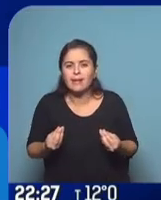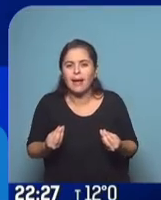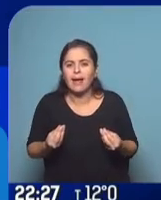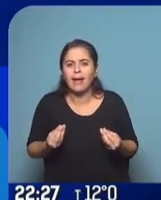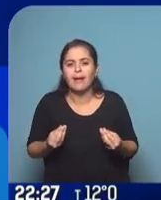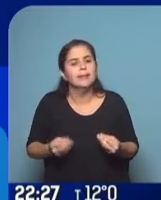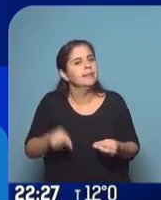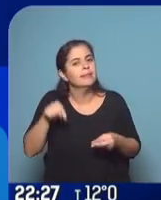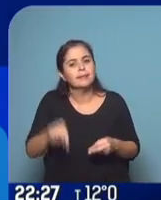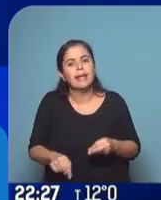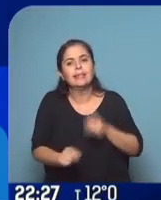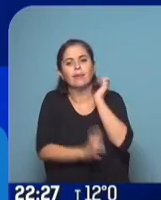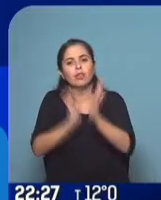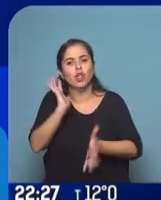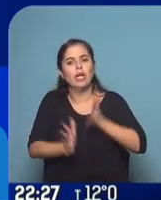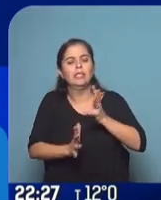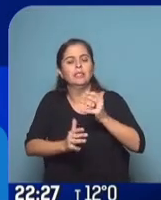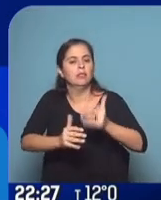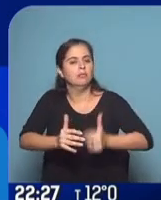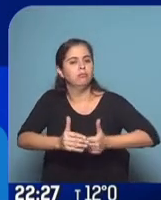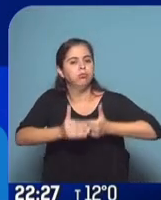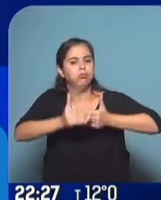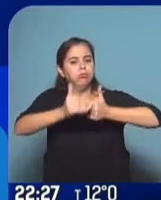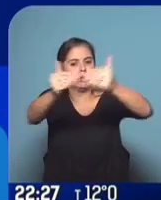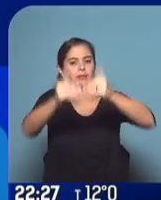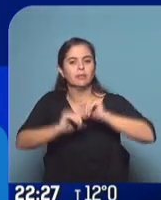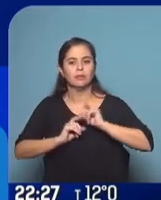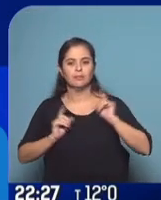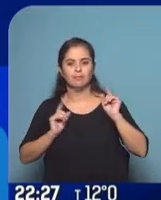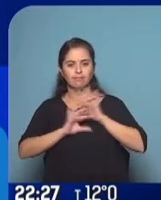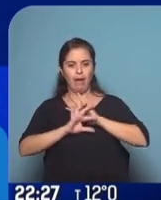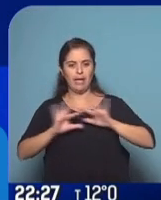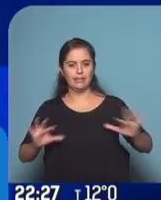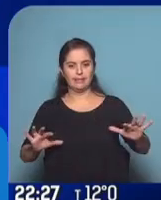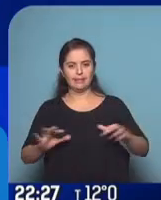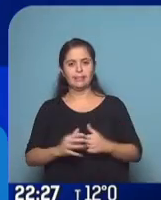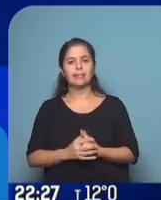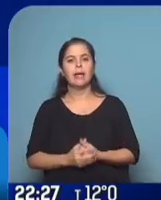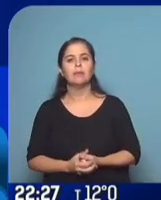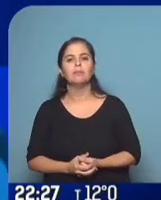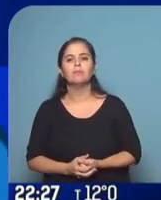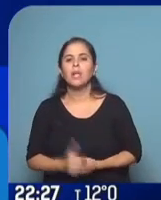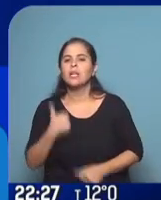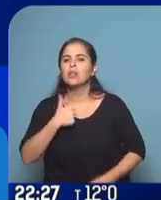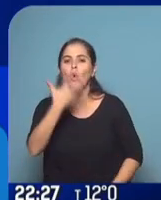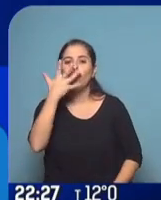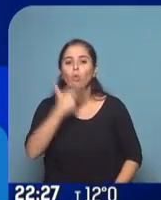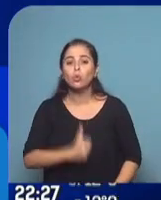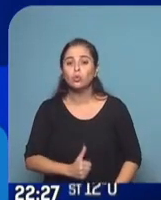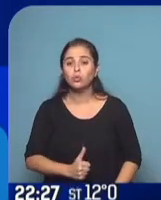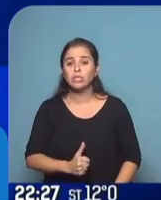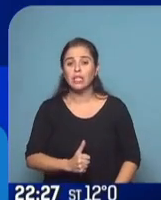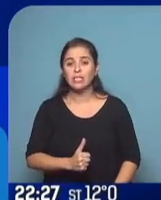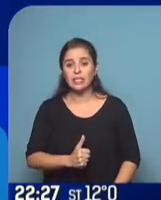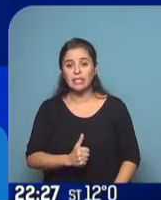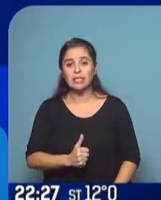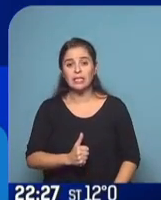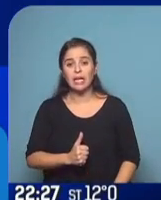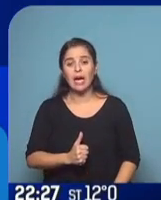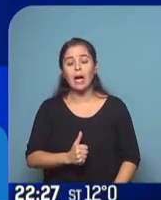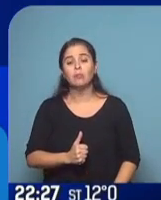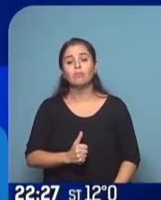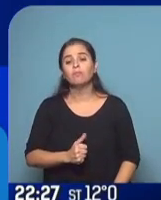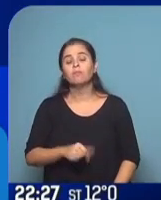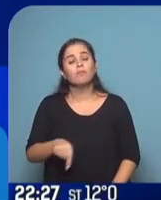to avoid an escalation and actually help de-escalating, because what we would not like to see